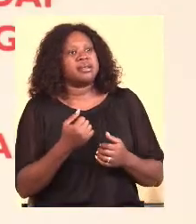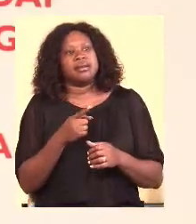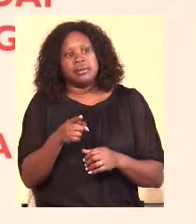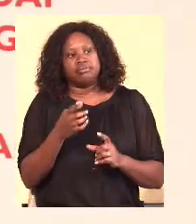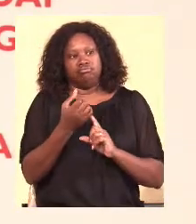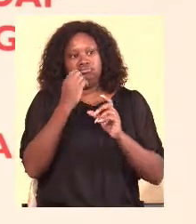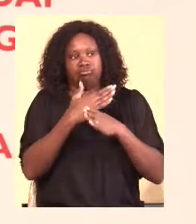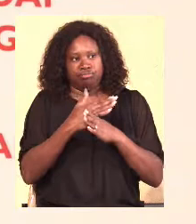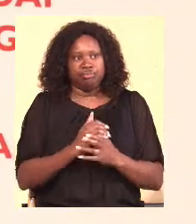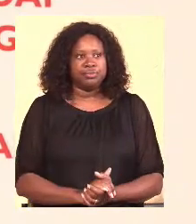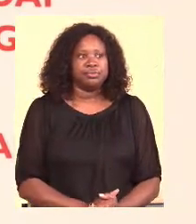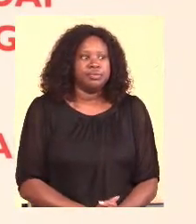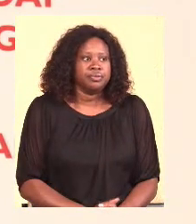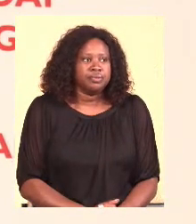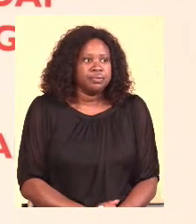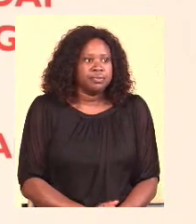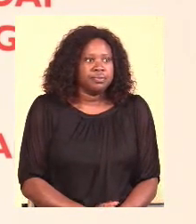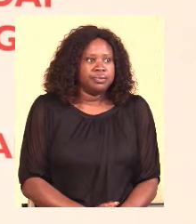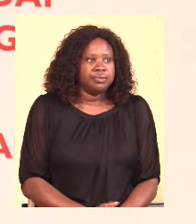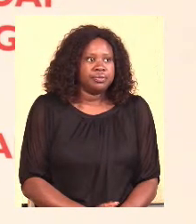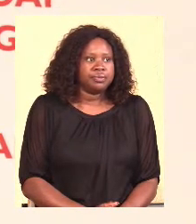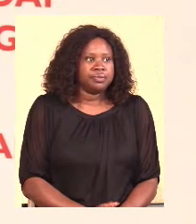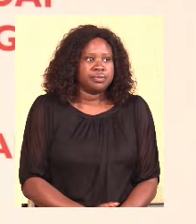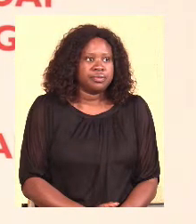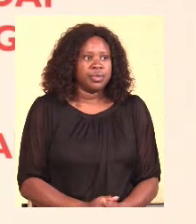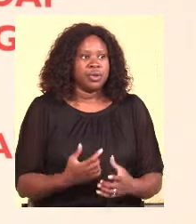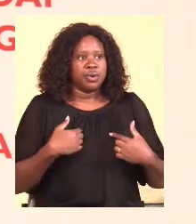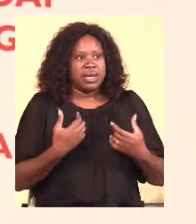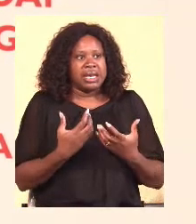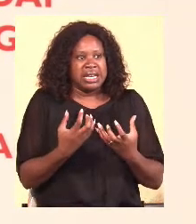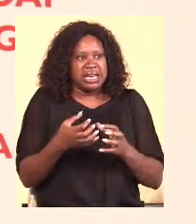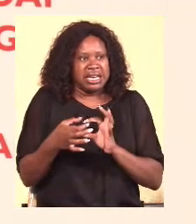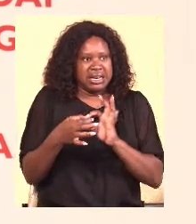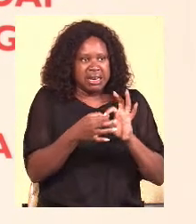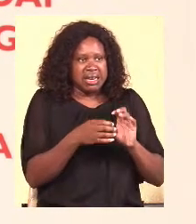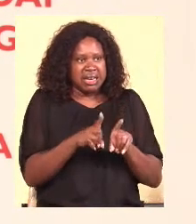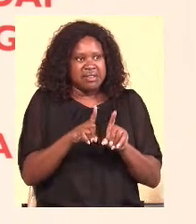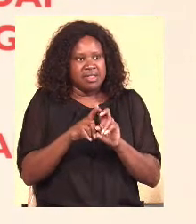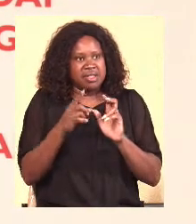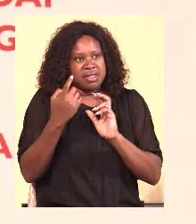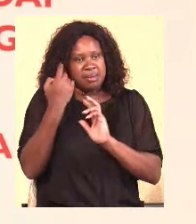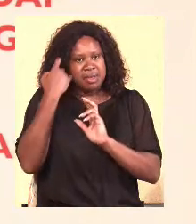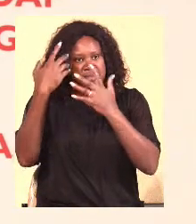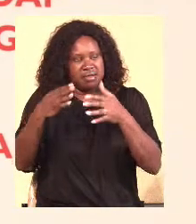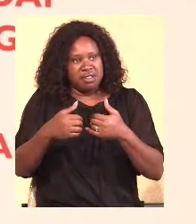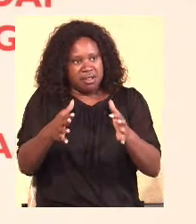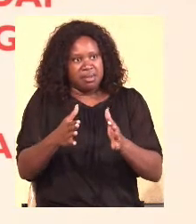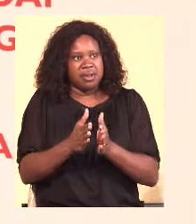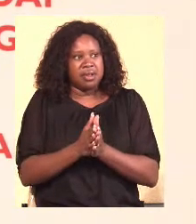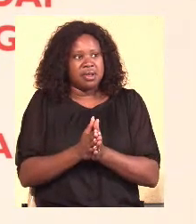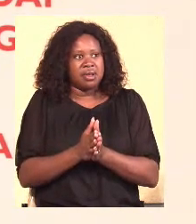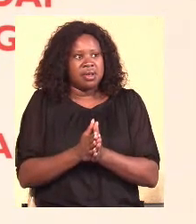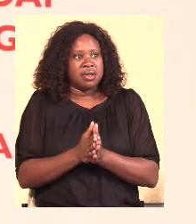And in case of this now, we need a coordinated effort, as the ministry has already done, to